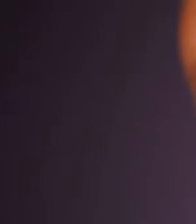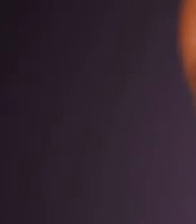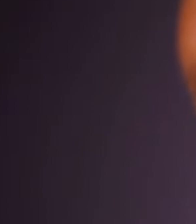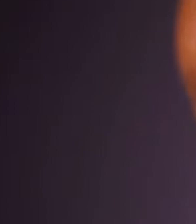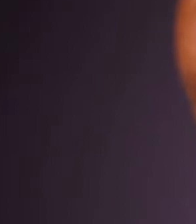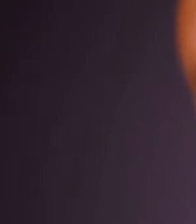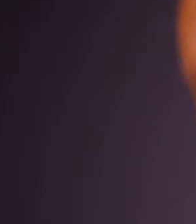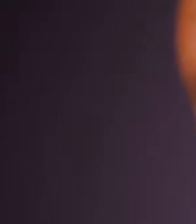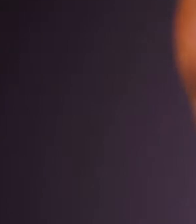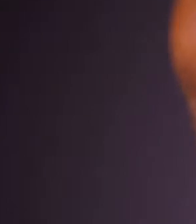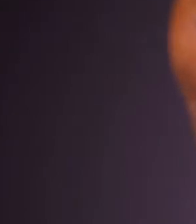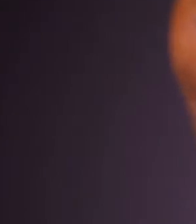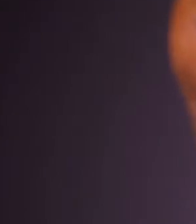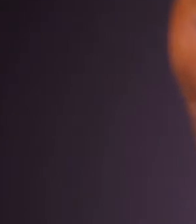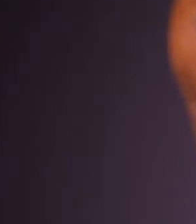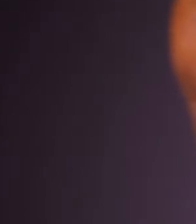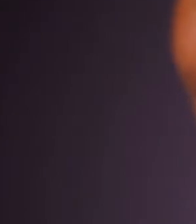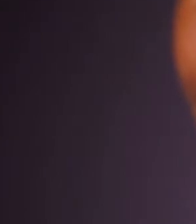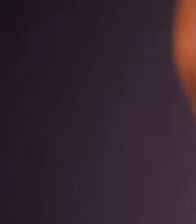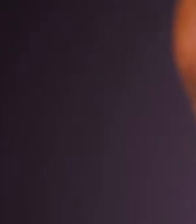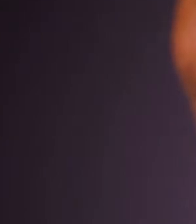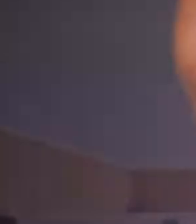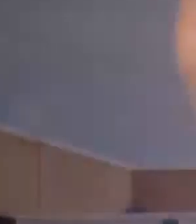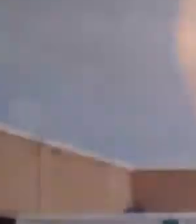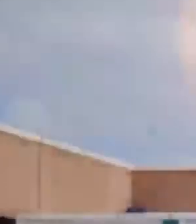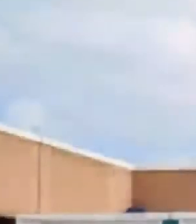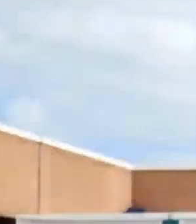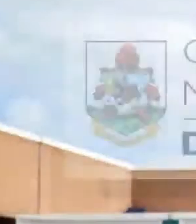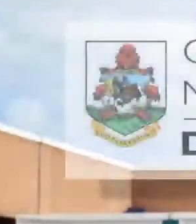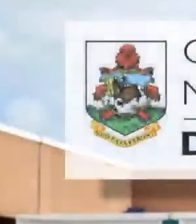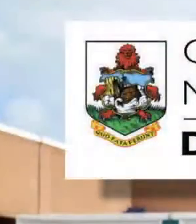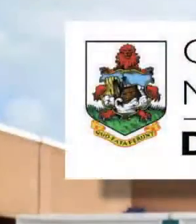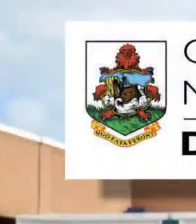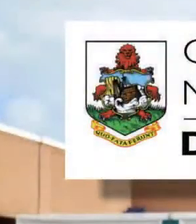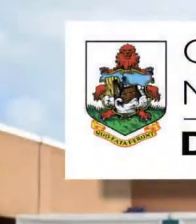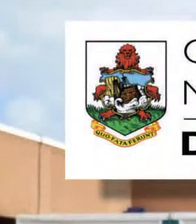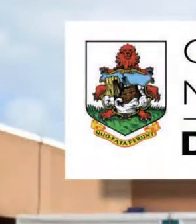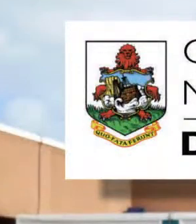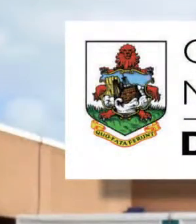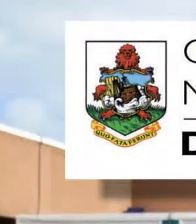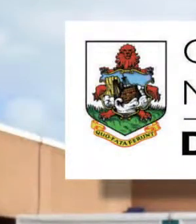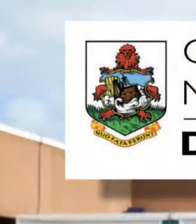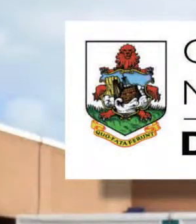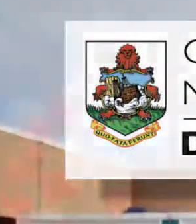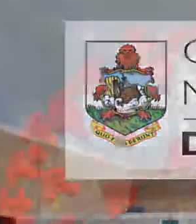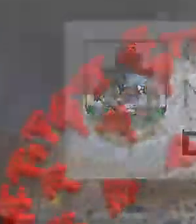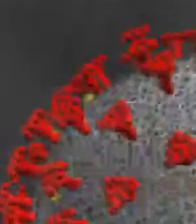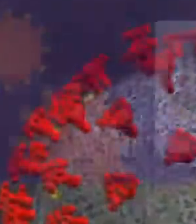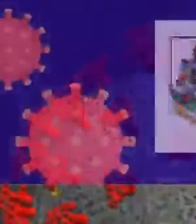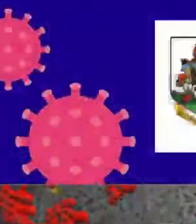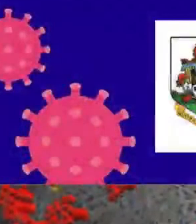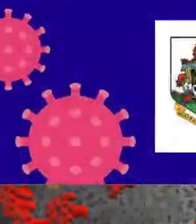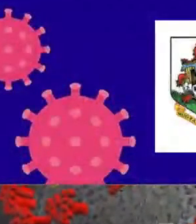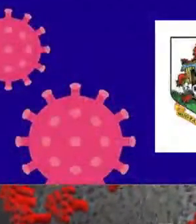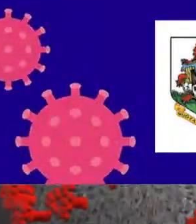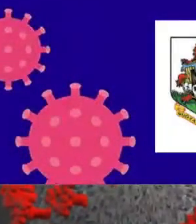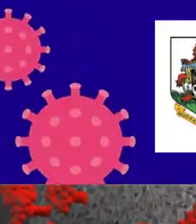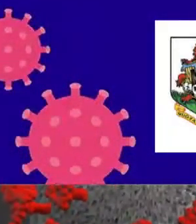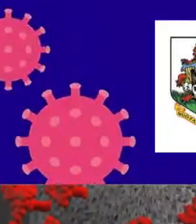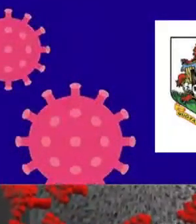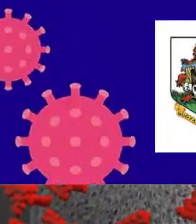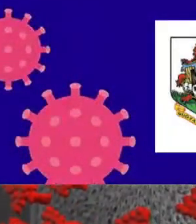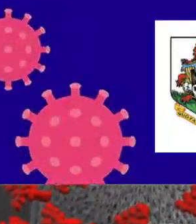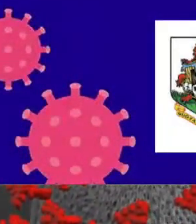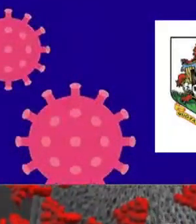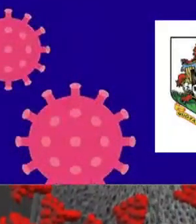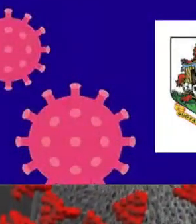our friendly telephone operators will be happy to make a reservation for you, or just show up. Getting tested has never been so easy.